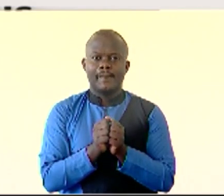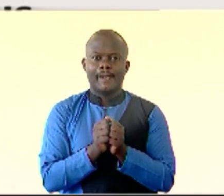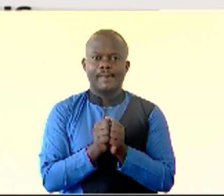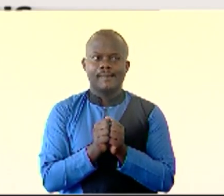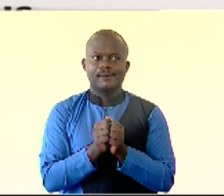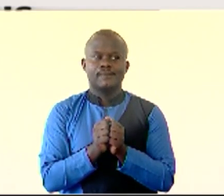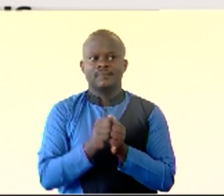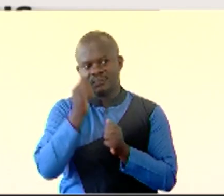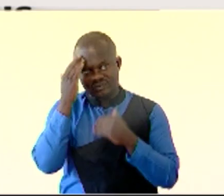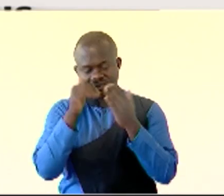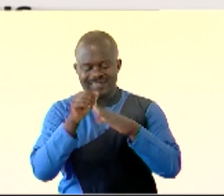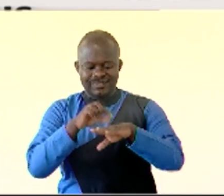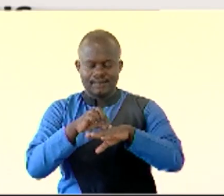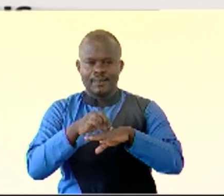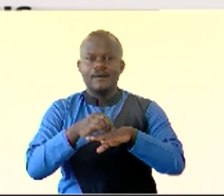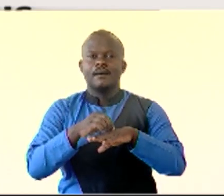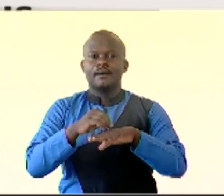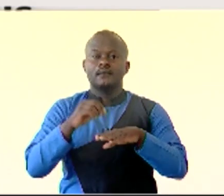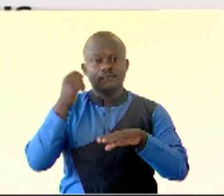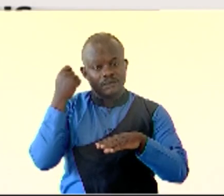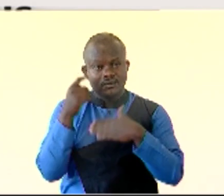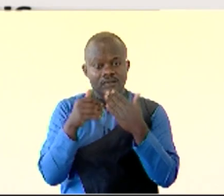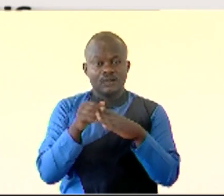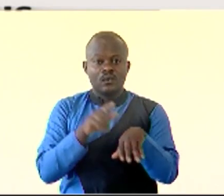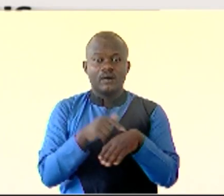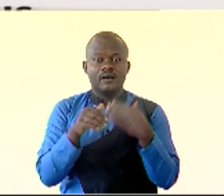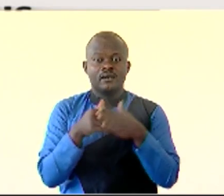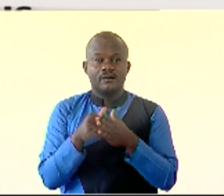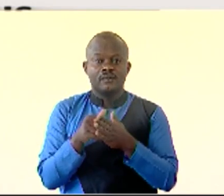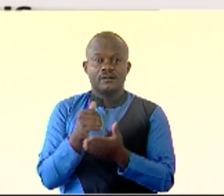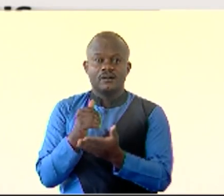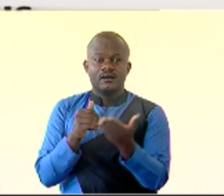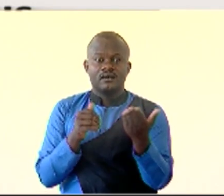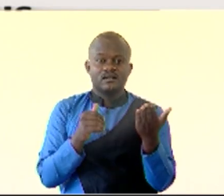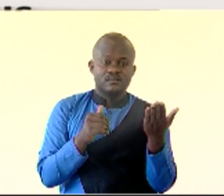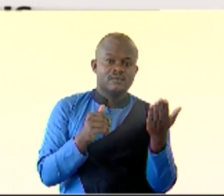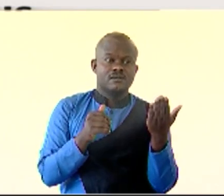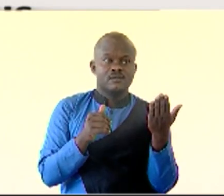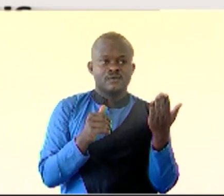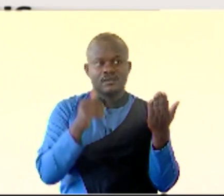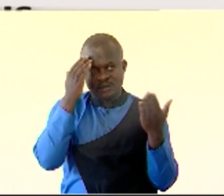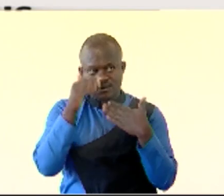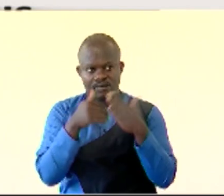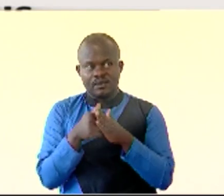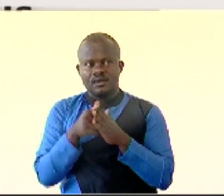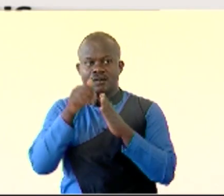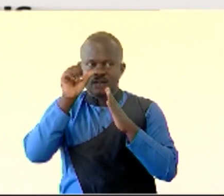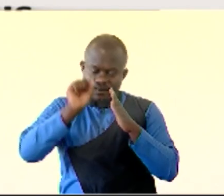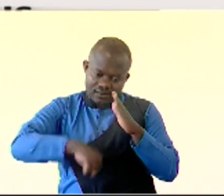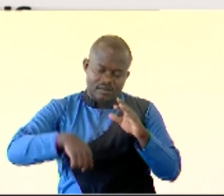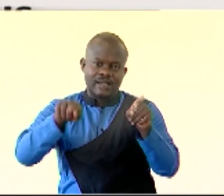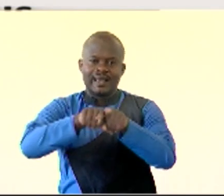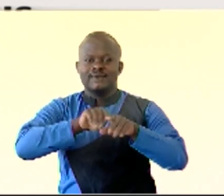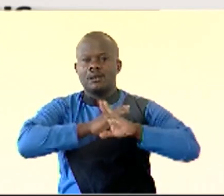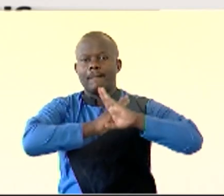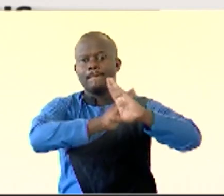What does skin do? Automatically, when you are bathing, the water does not enter into our body, because the skin will be acting as a barrier, not